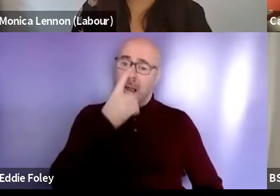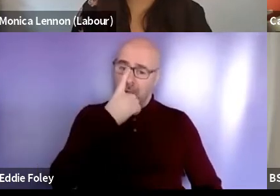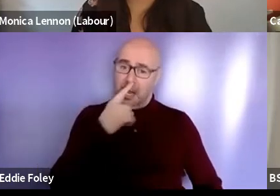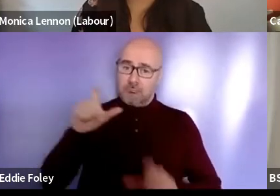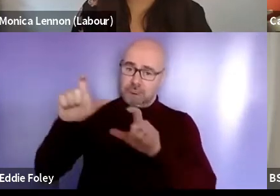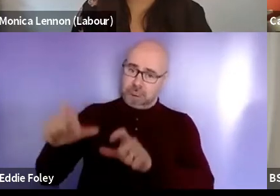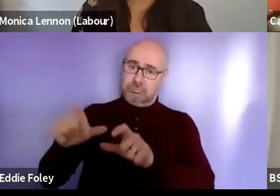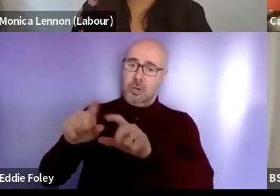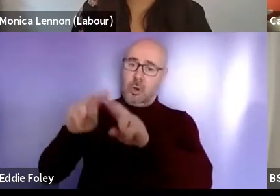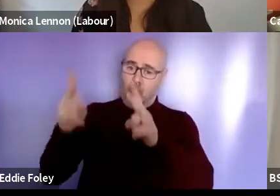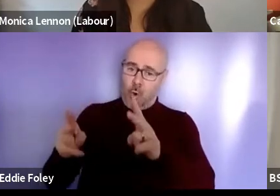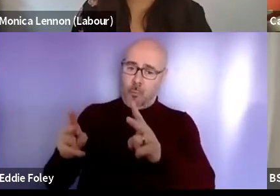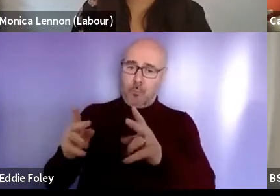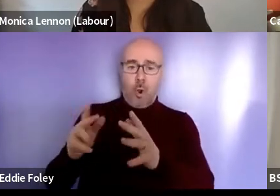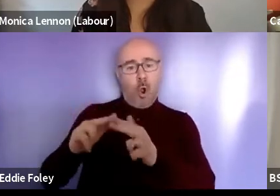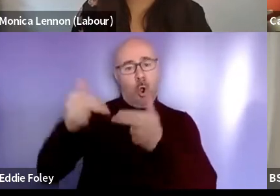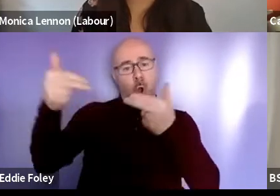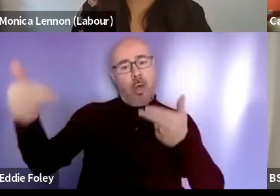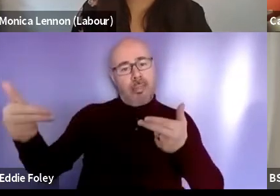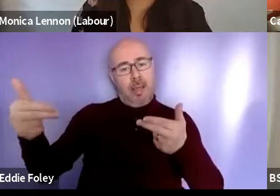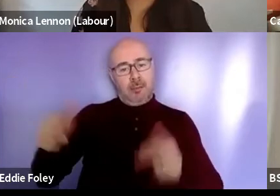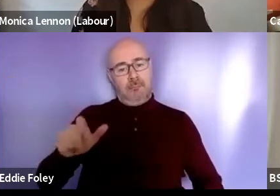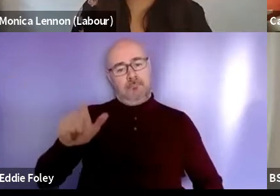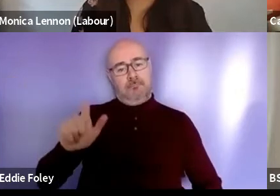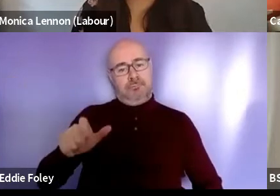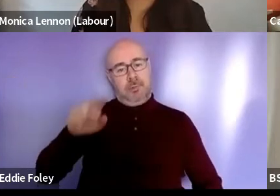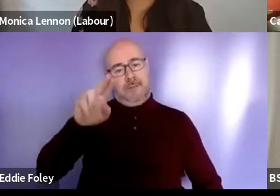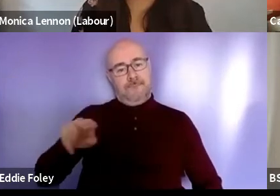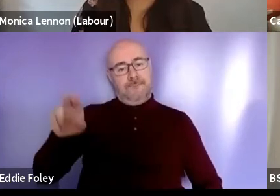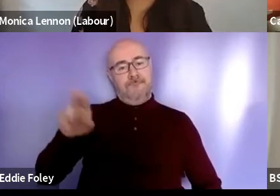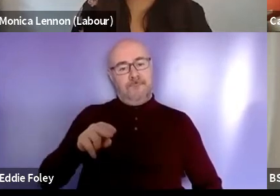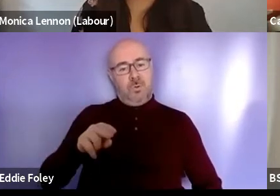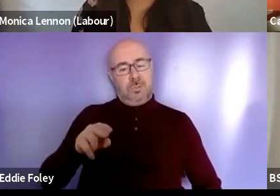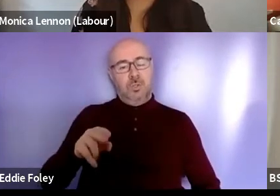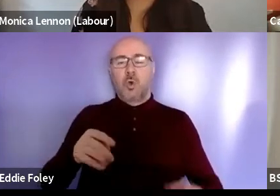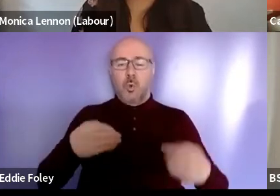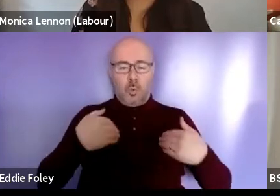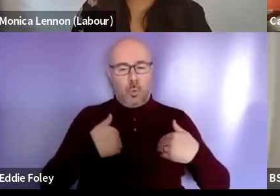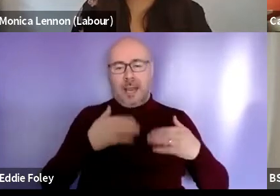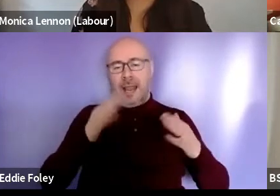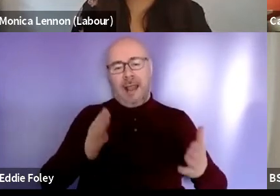online and others. So I think we have to look at how we do things.